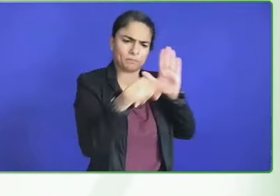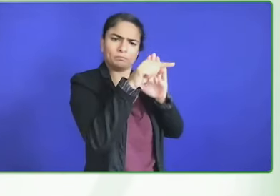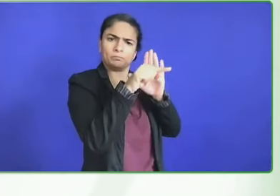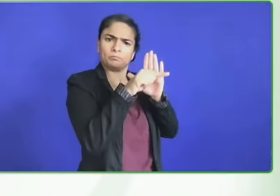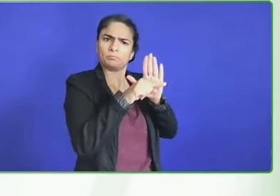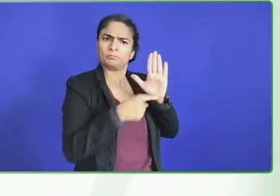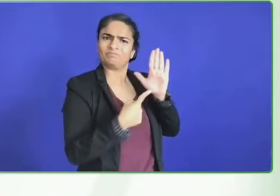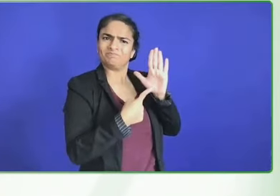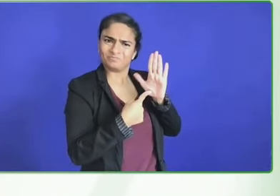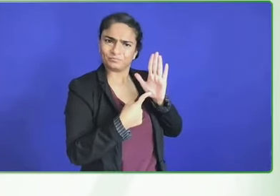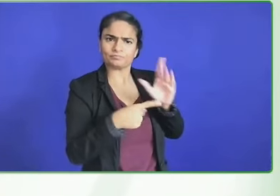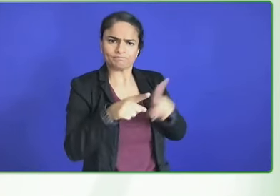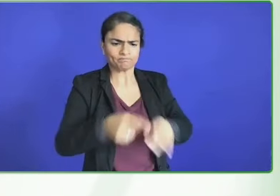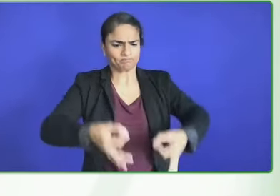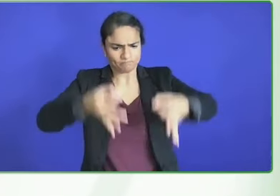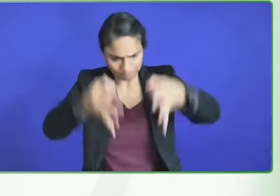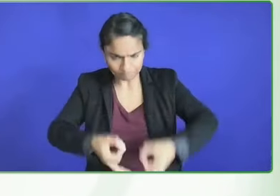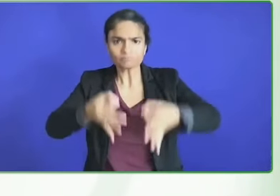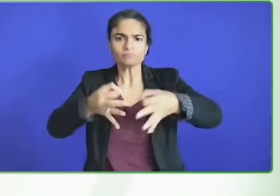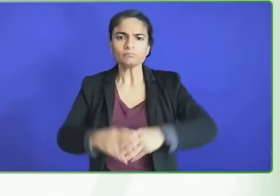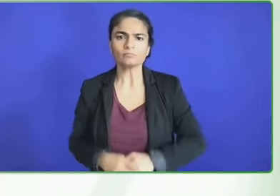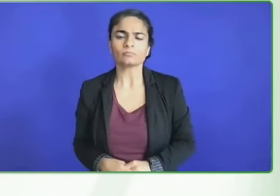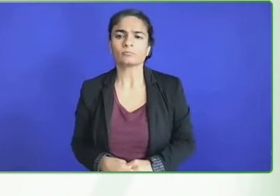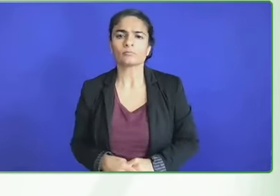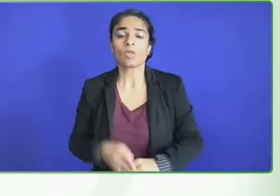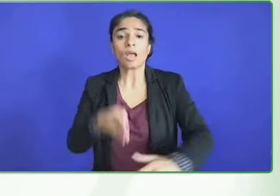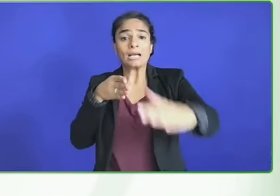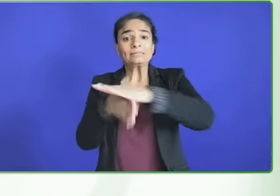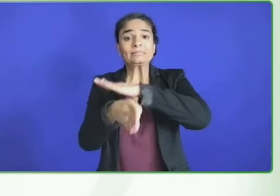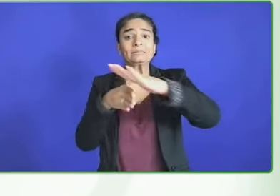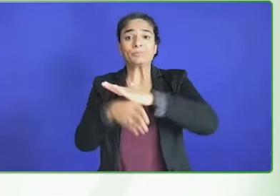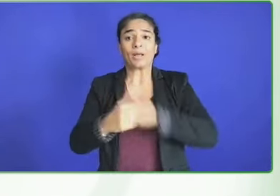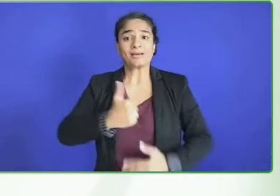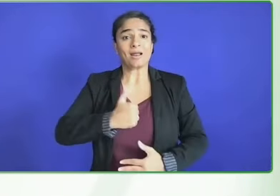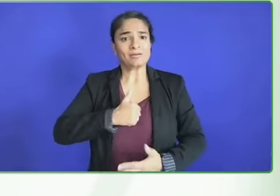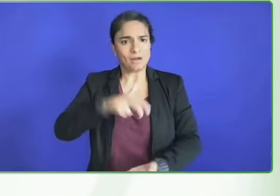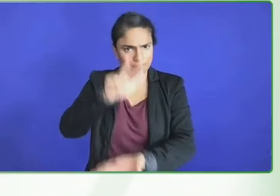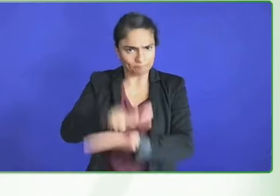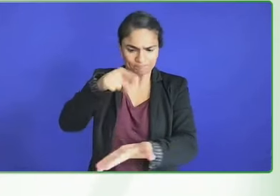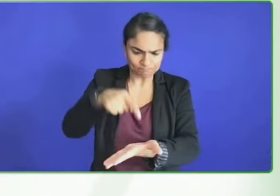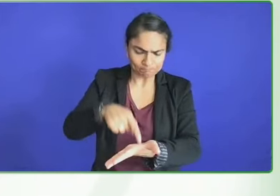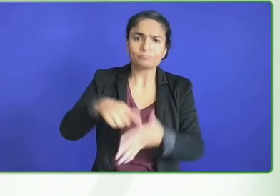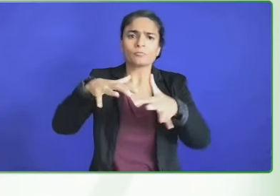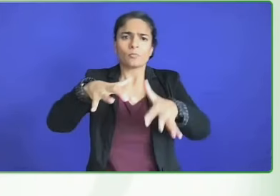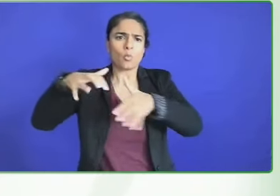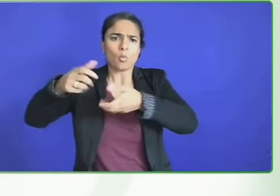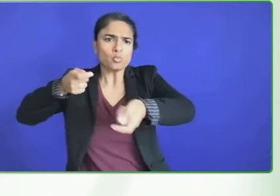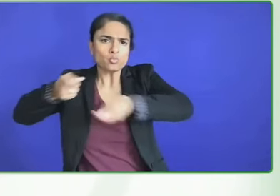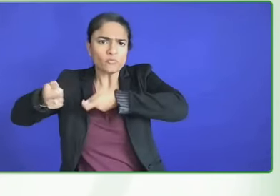sectors. People with disabilities have the right to greater equality, equity, and